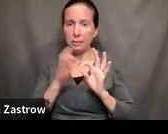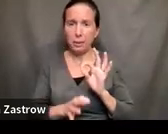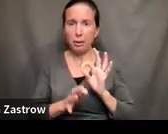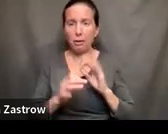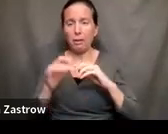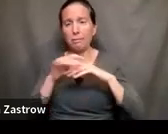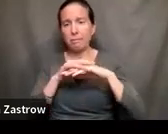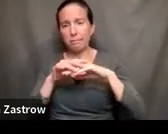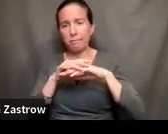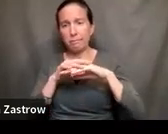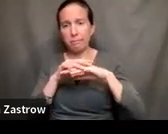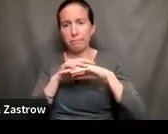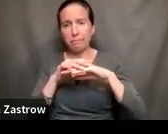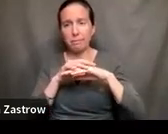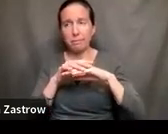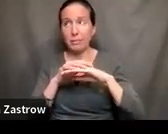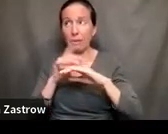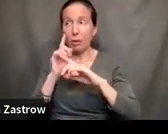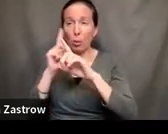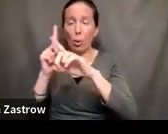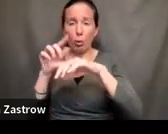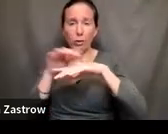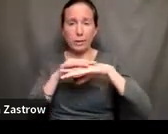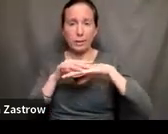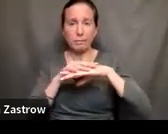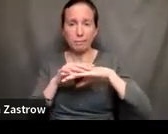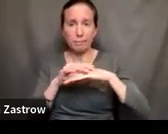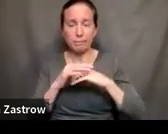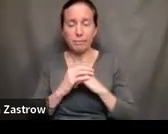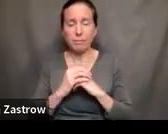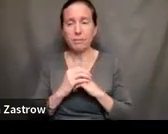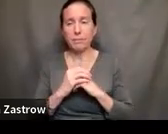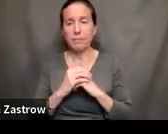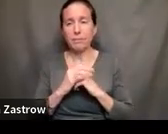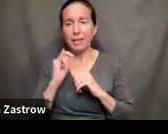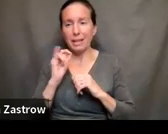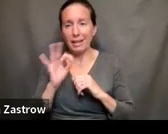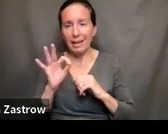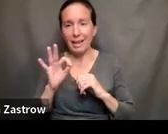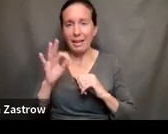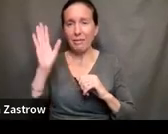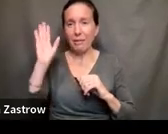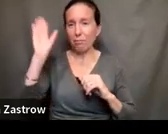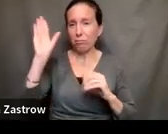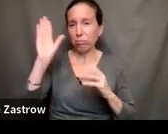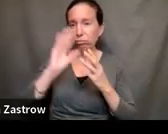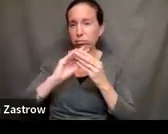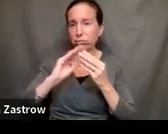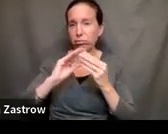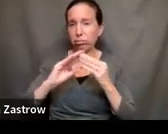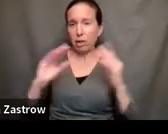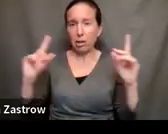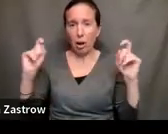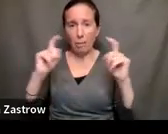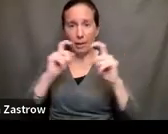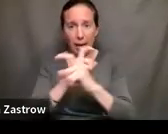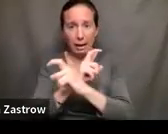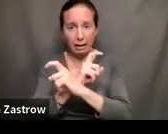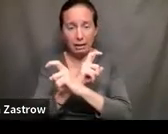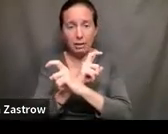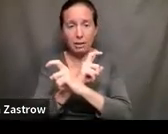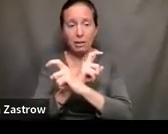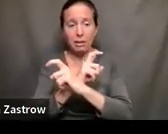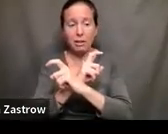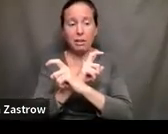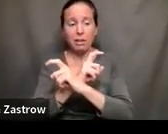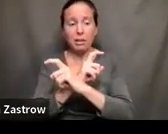more of a basic level. The more complex data collection that you would do